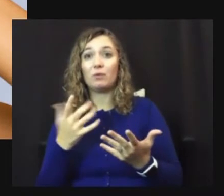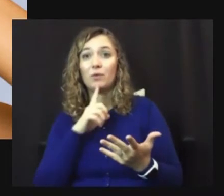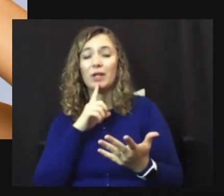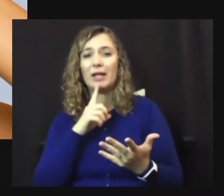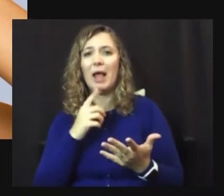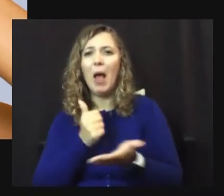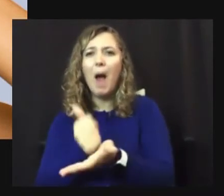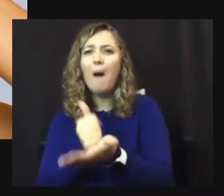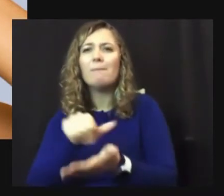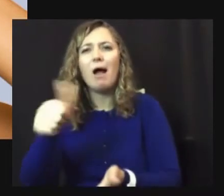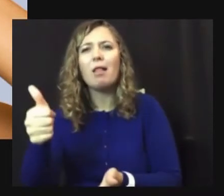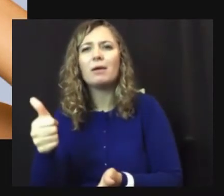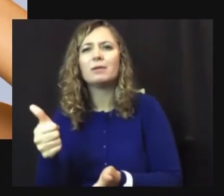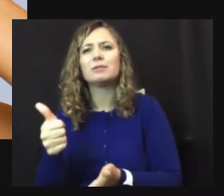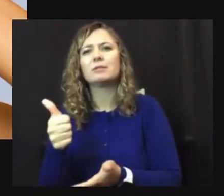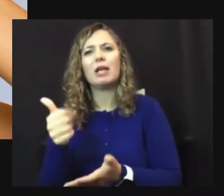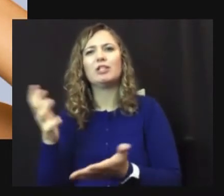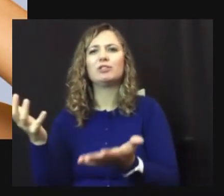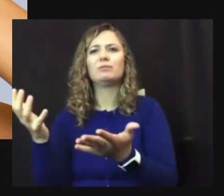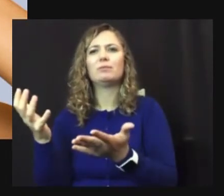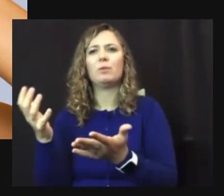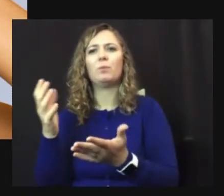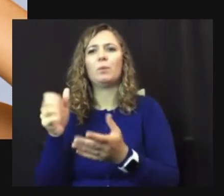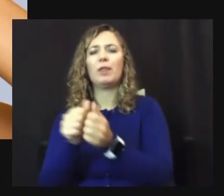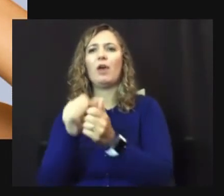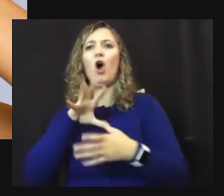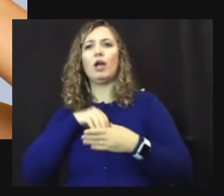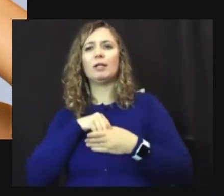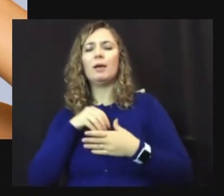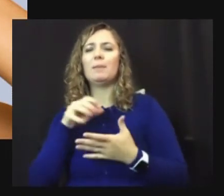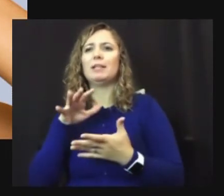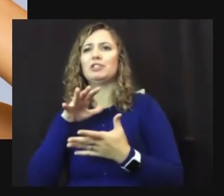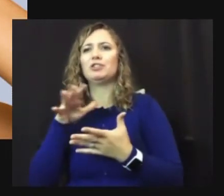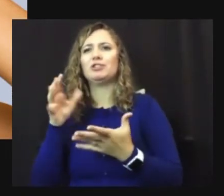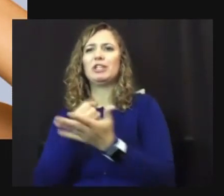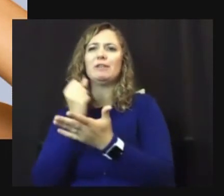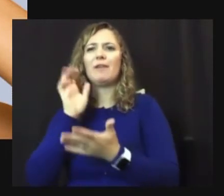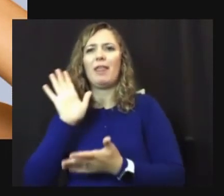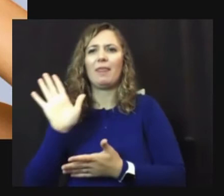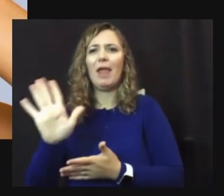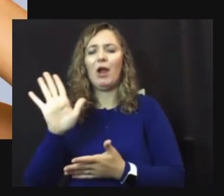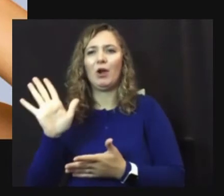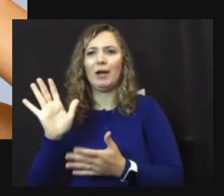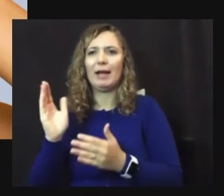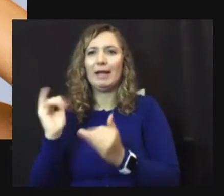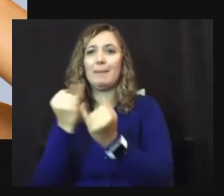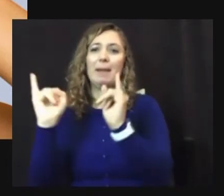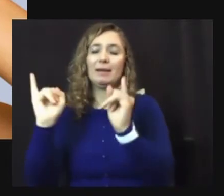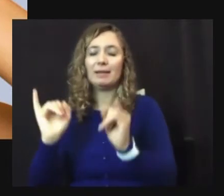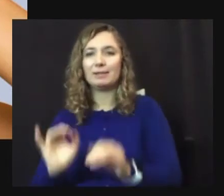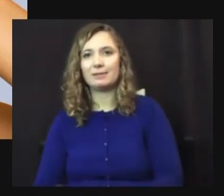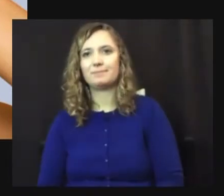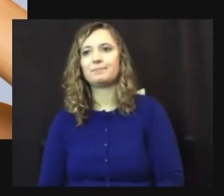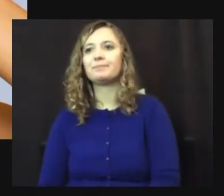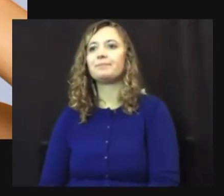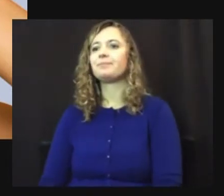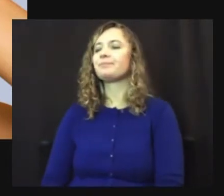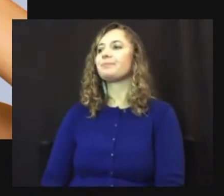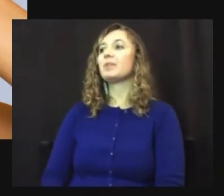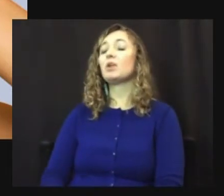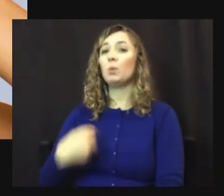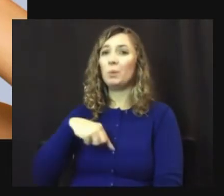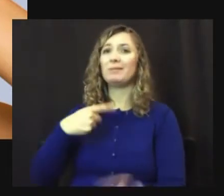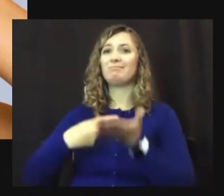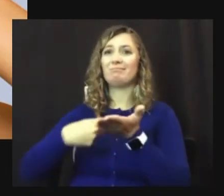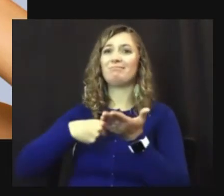So we have a lot of articles on our website, Neuroclastic, about this and how autistic people